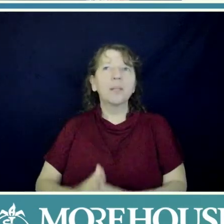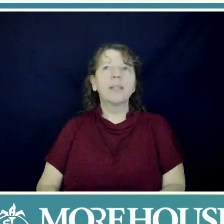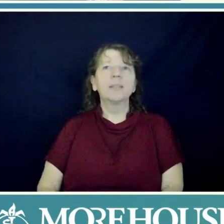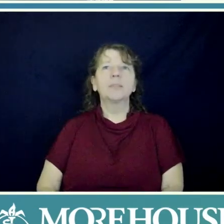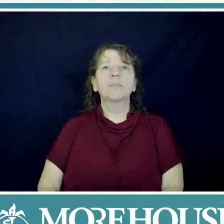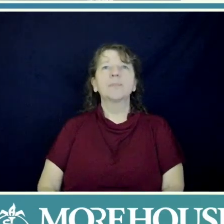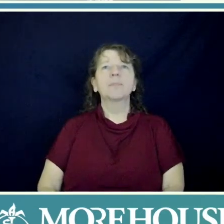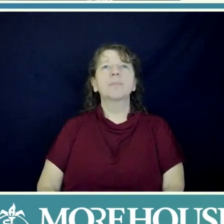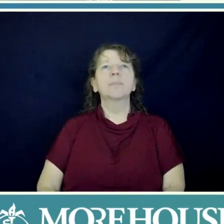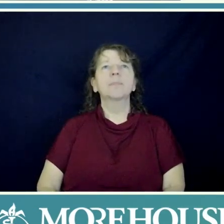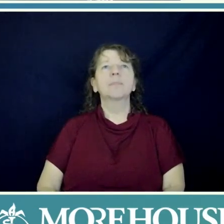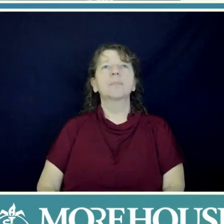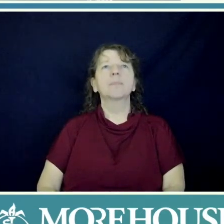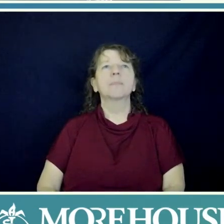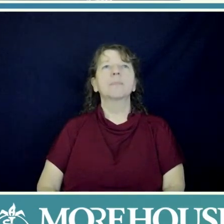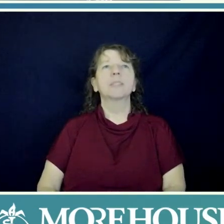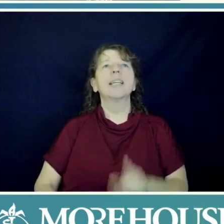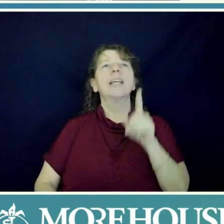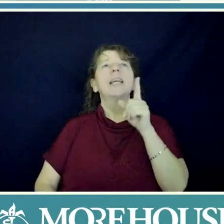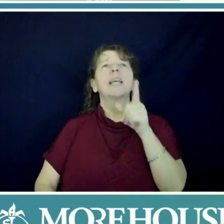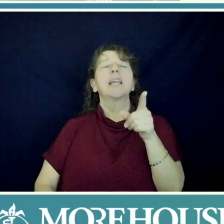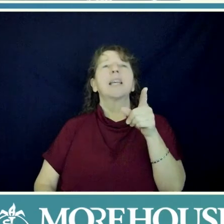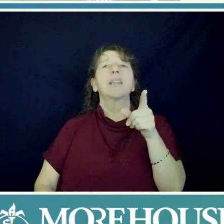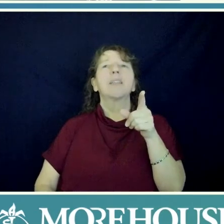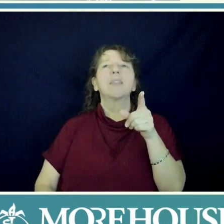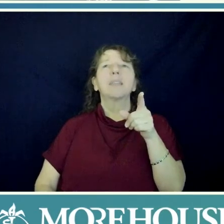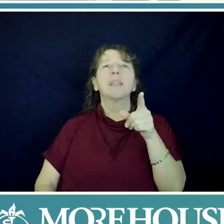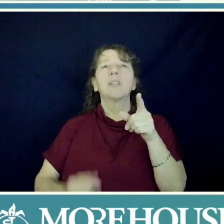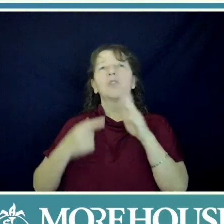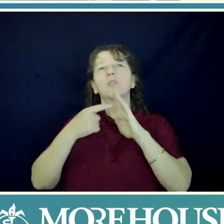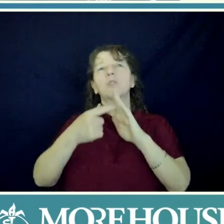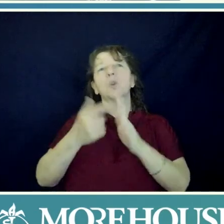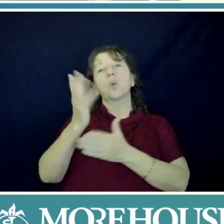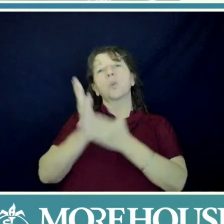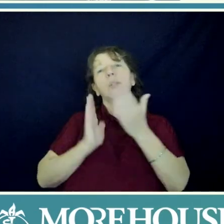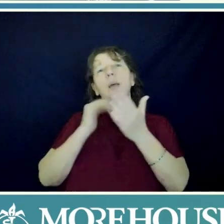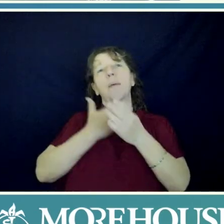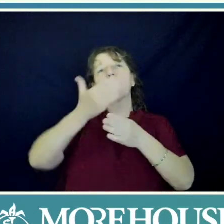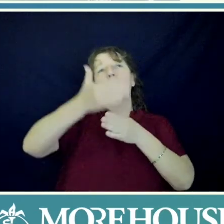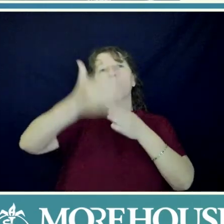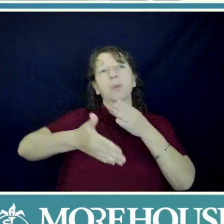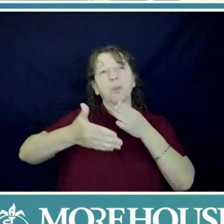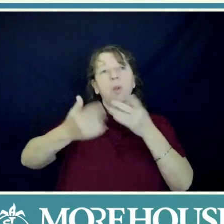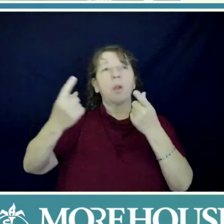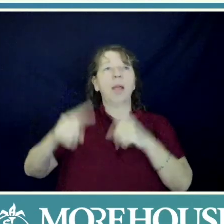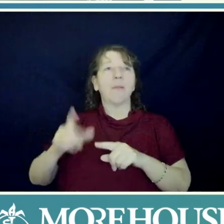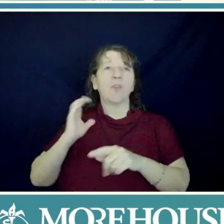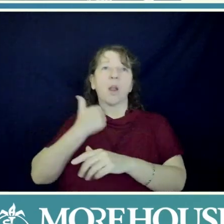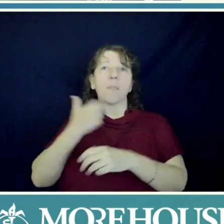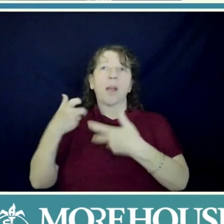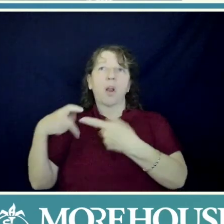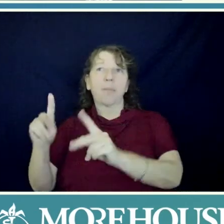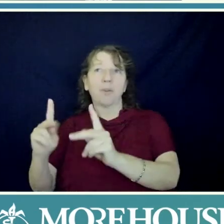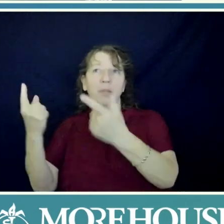This gives you a little idea of some of the outcomes from pilot project opportunities.